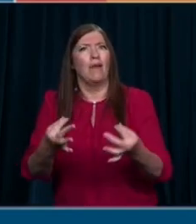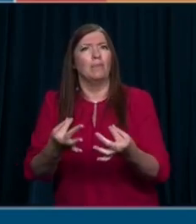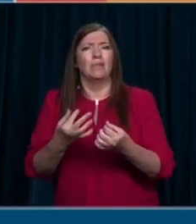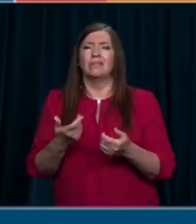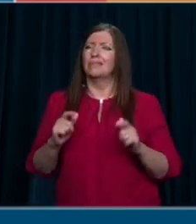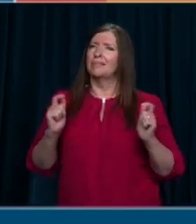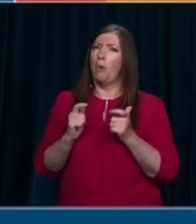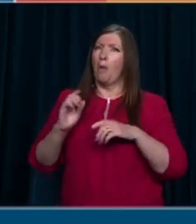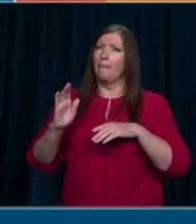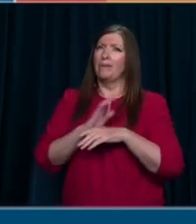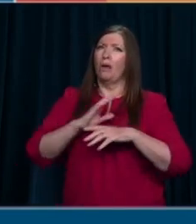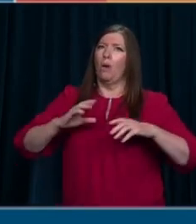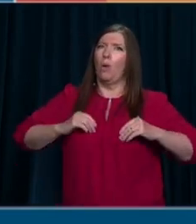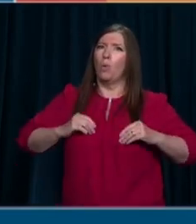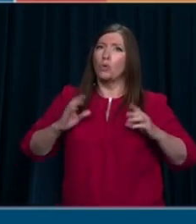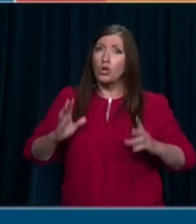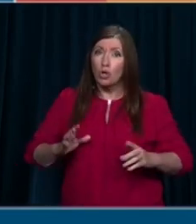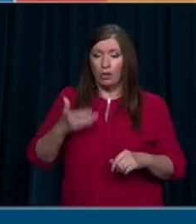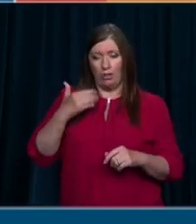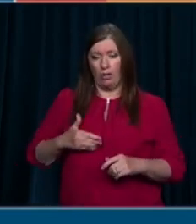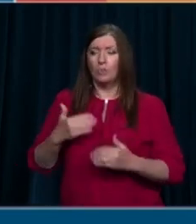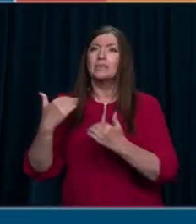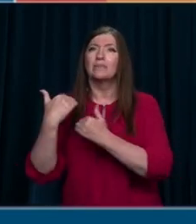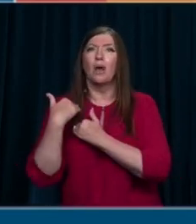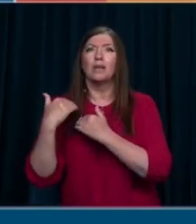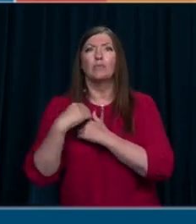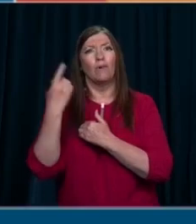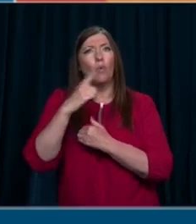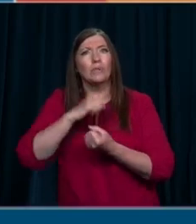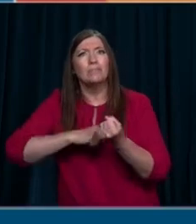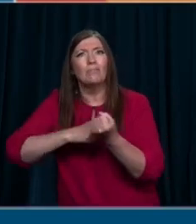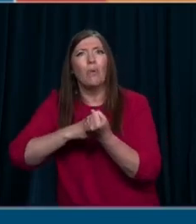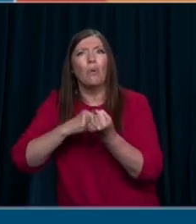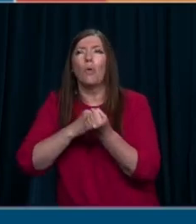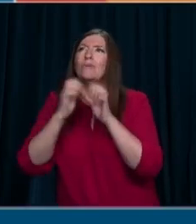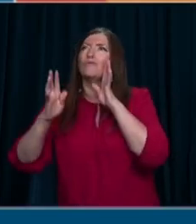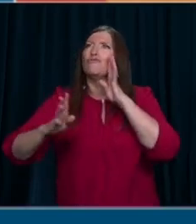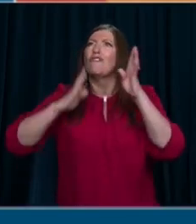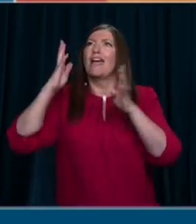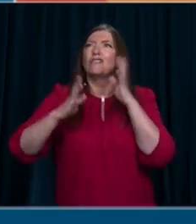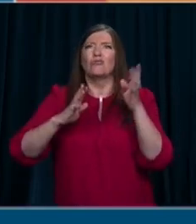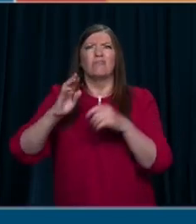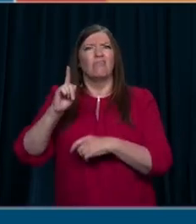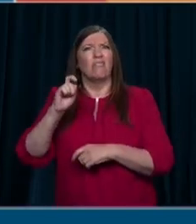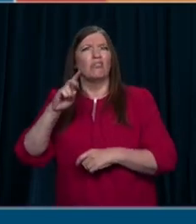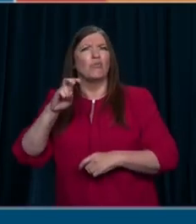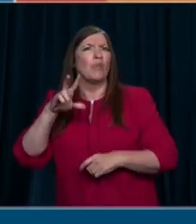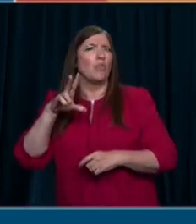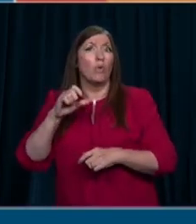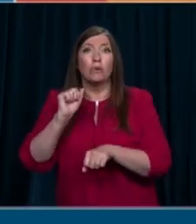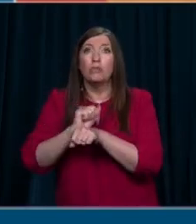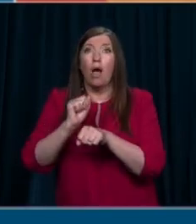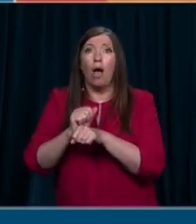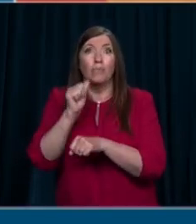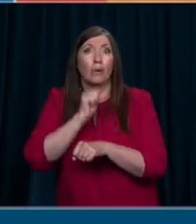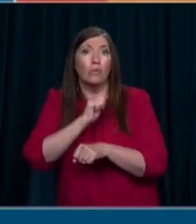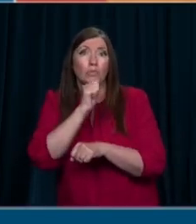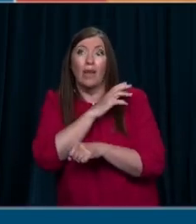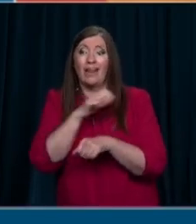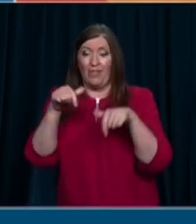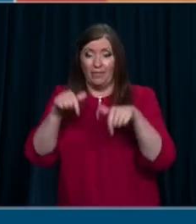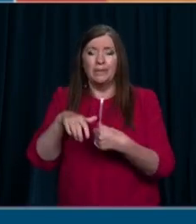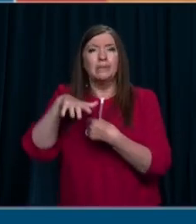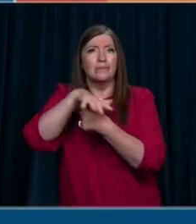small business owner, and I'm responsible for the support and creation of hundreds of jobs in this state and in this